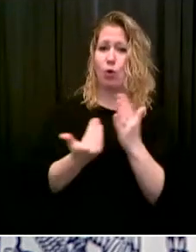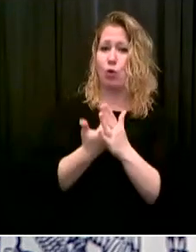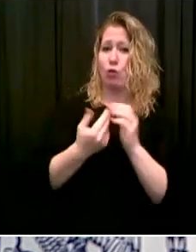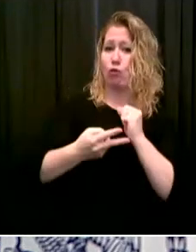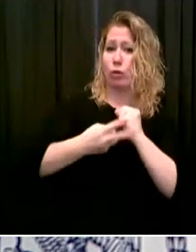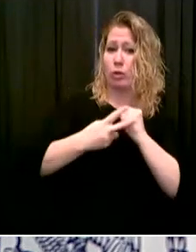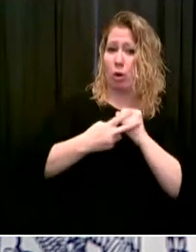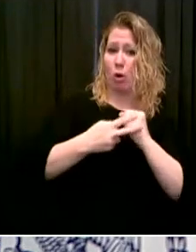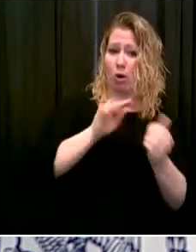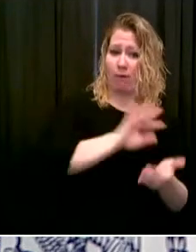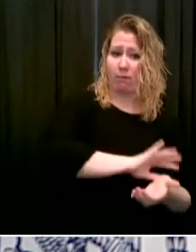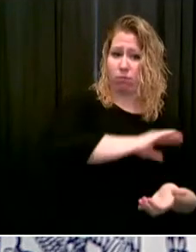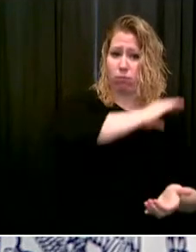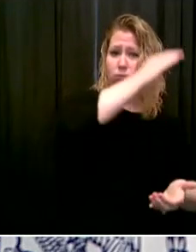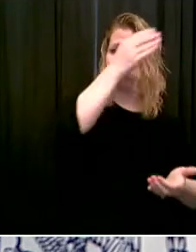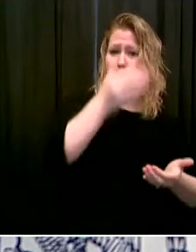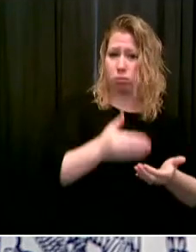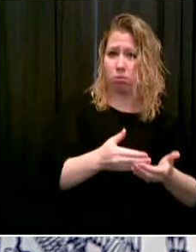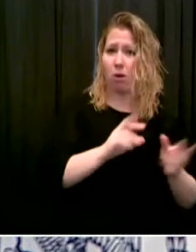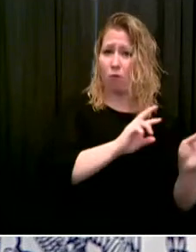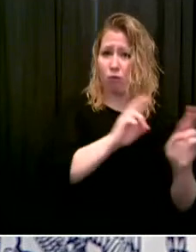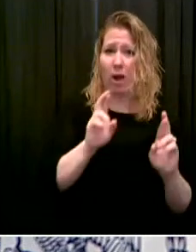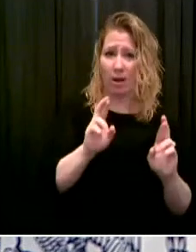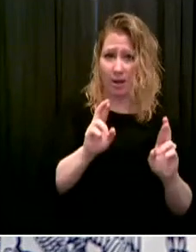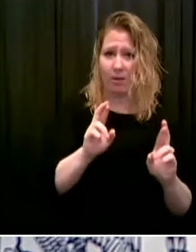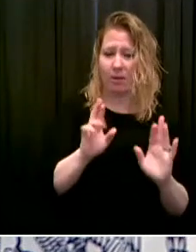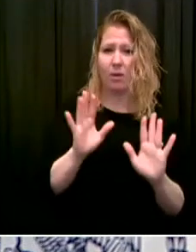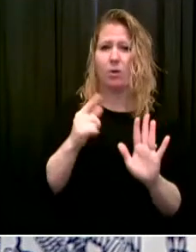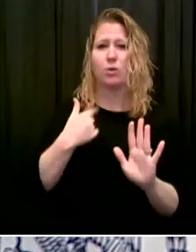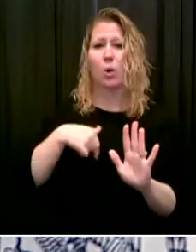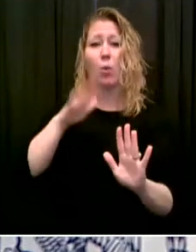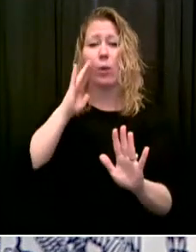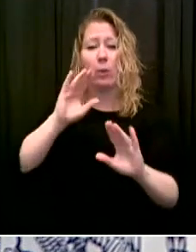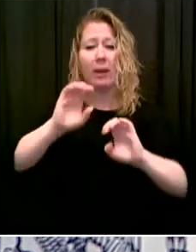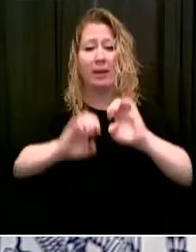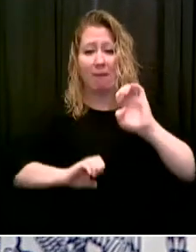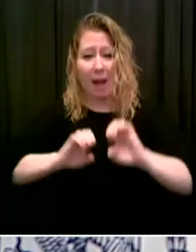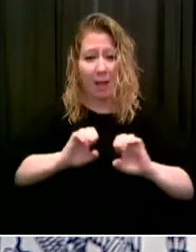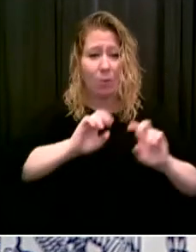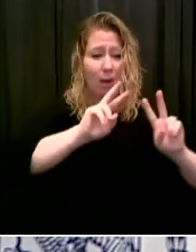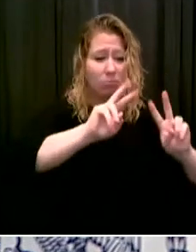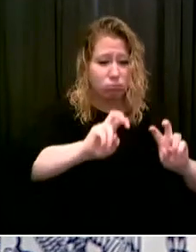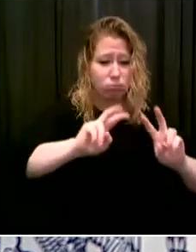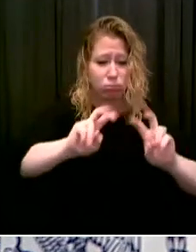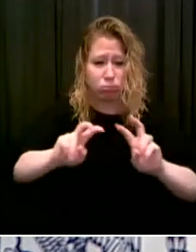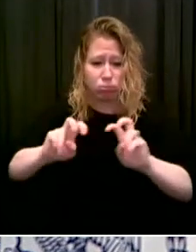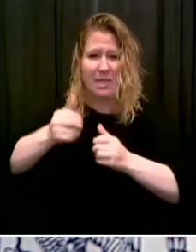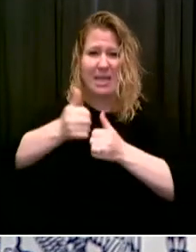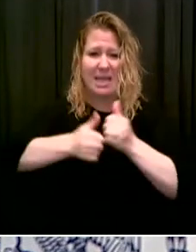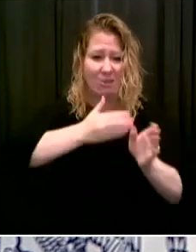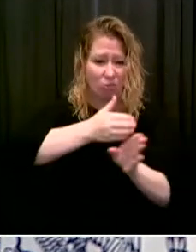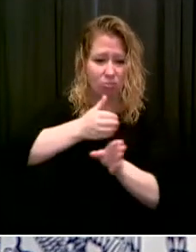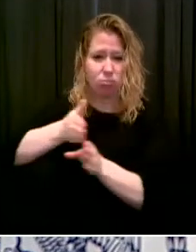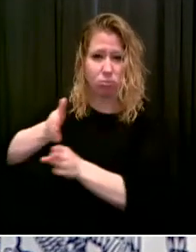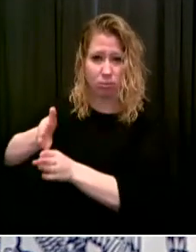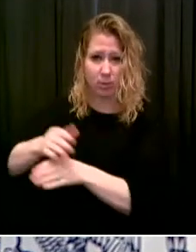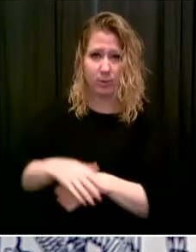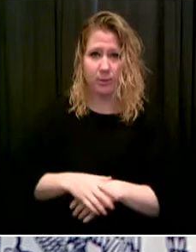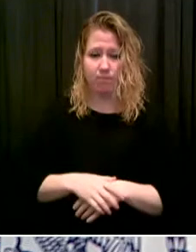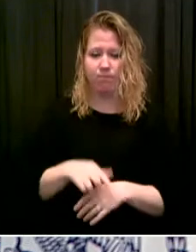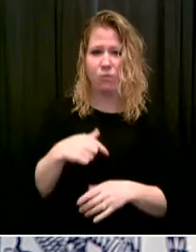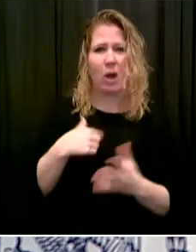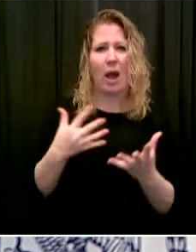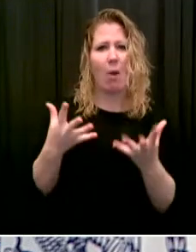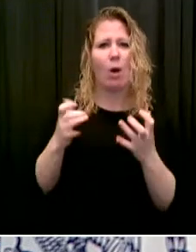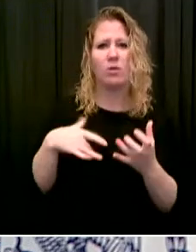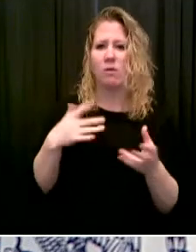to be evaluated. Whatever happens, Yoav, I want to make sure we're ready for any change, any development thrown at